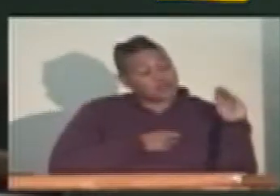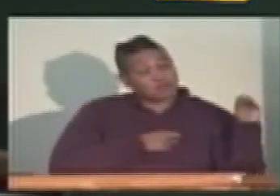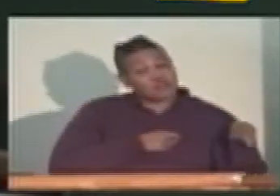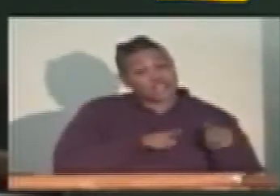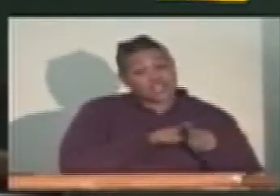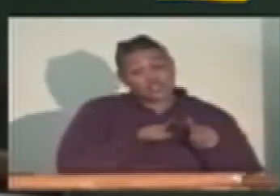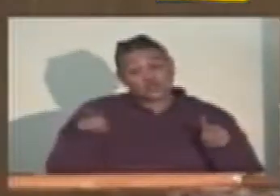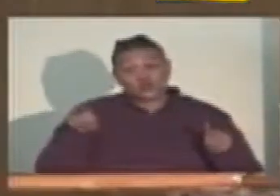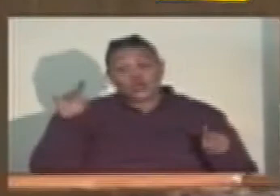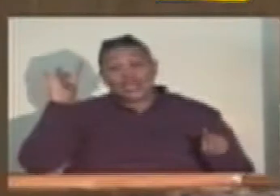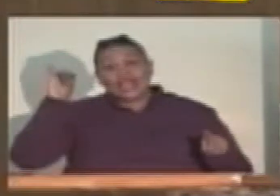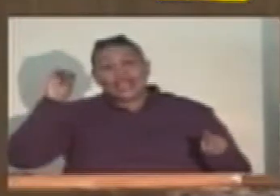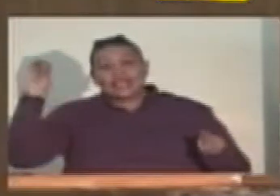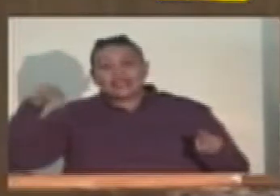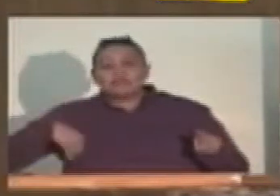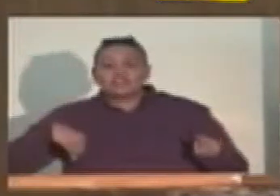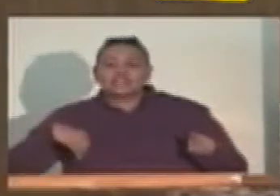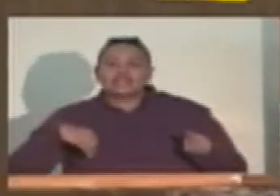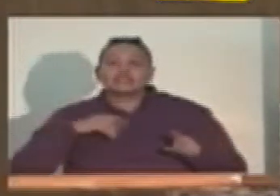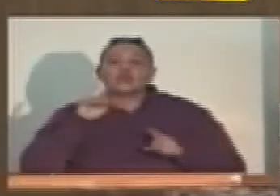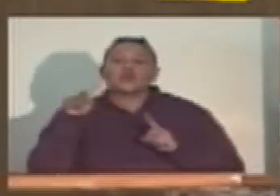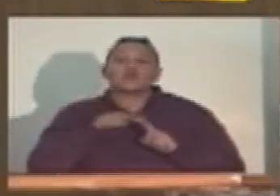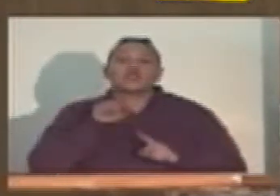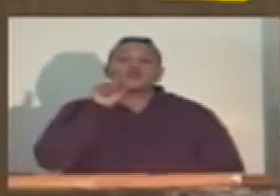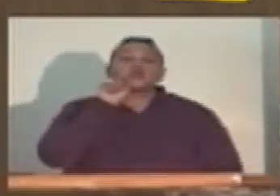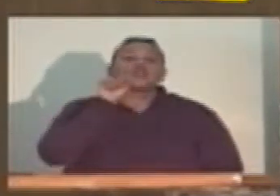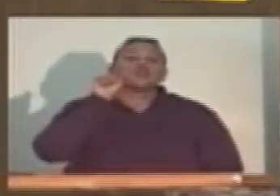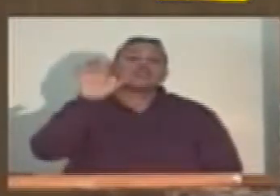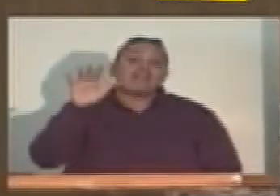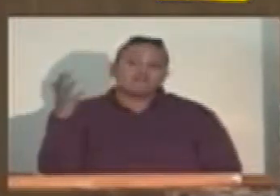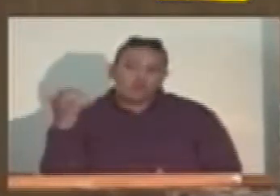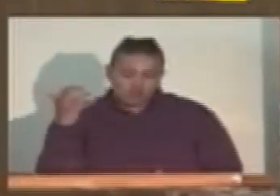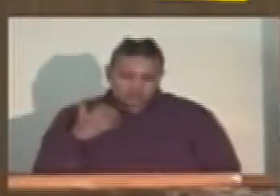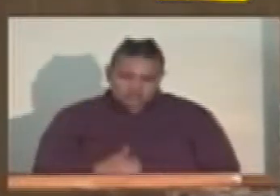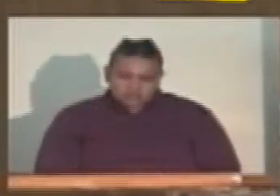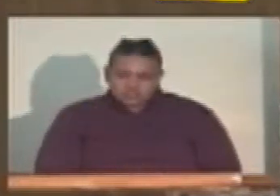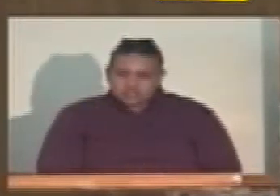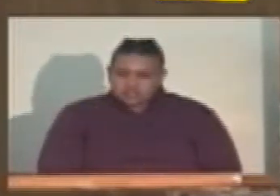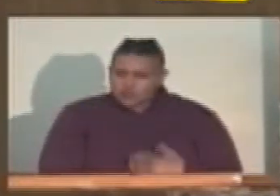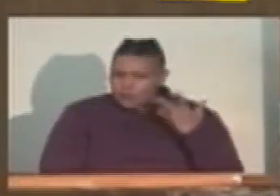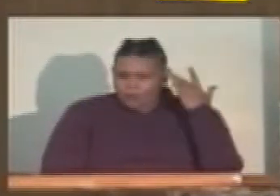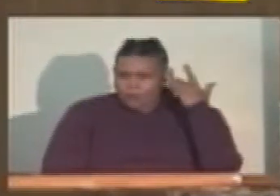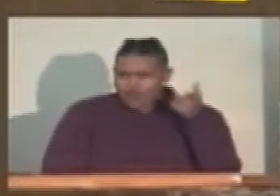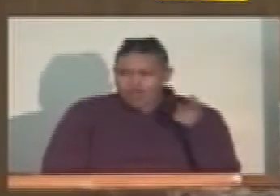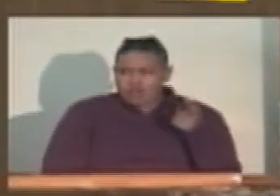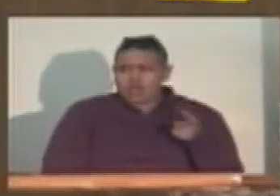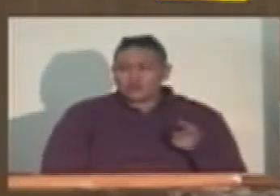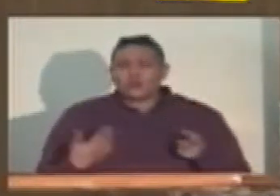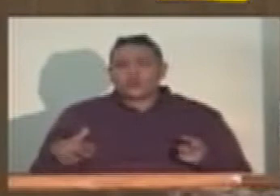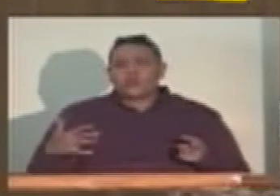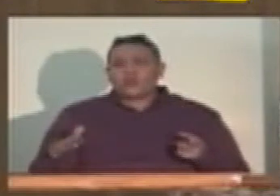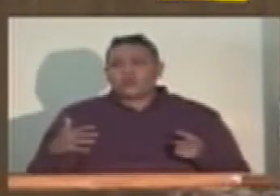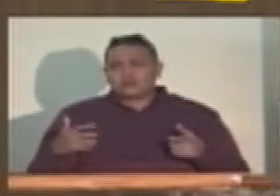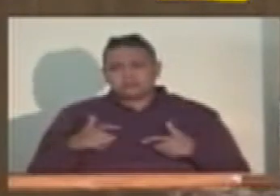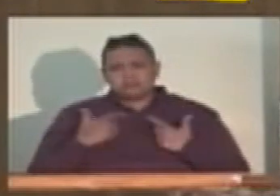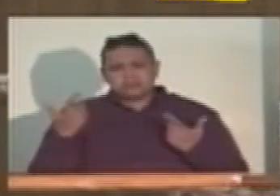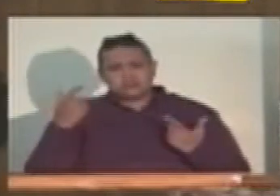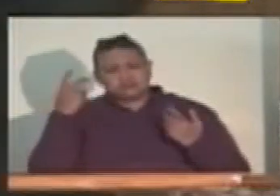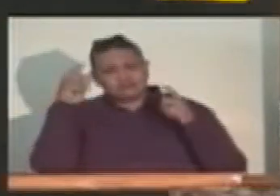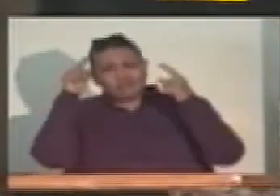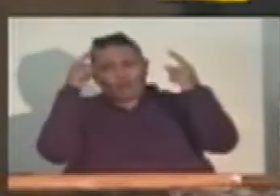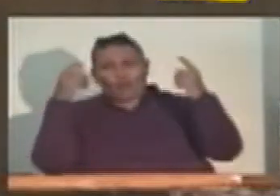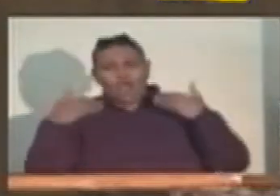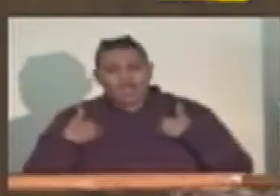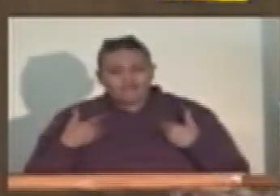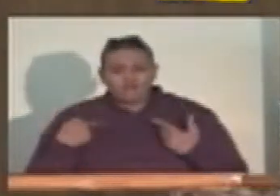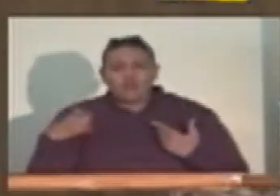15% to 80% by 2025. While this is a very ambitious move, we on this side would